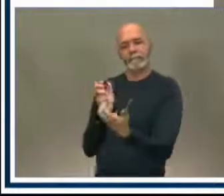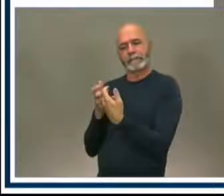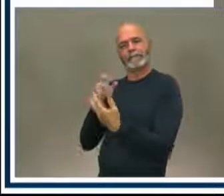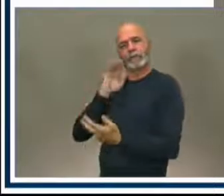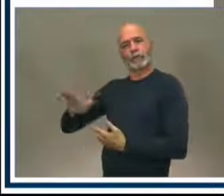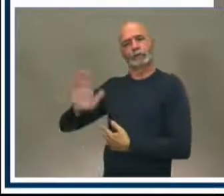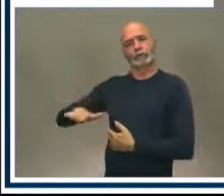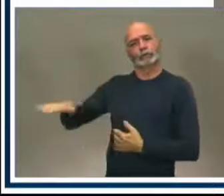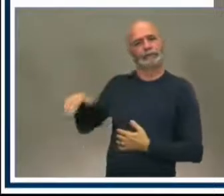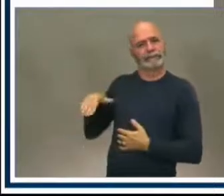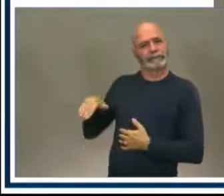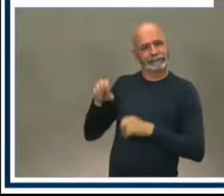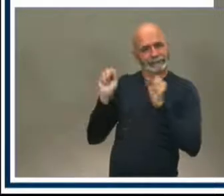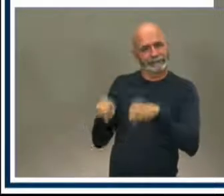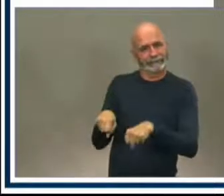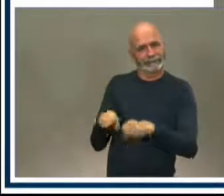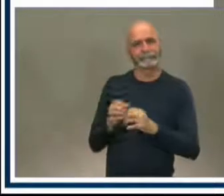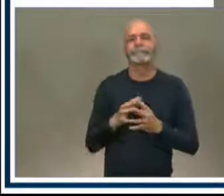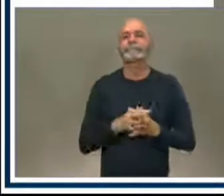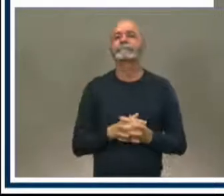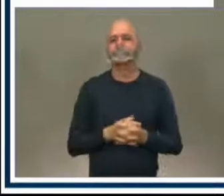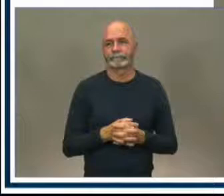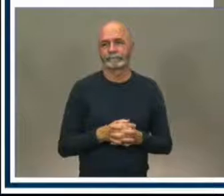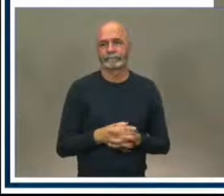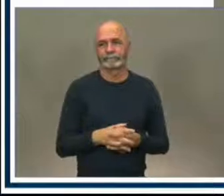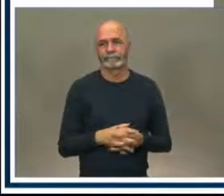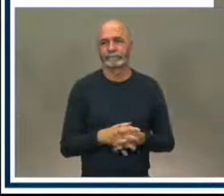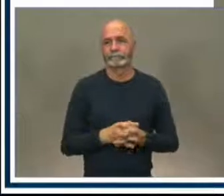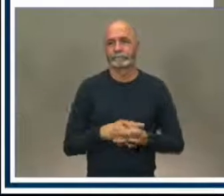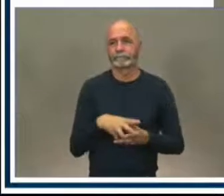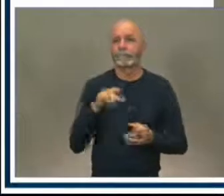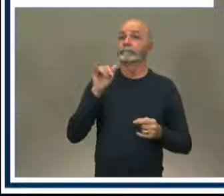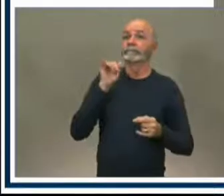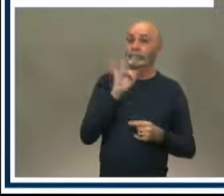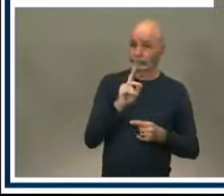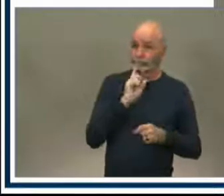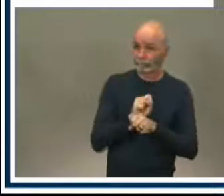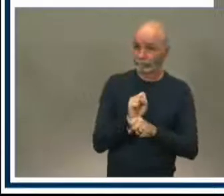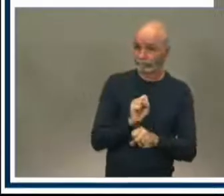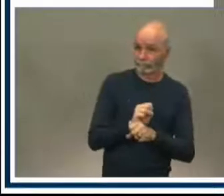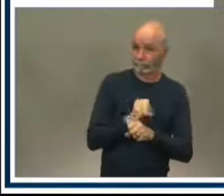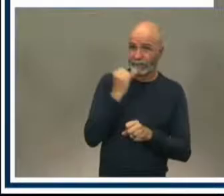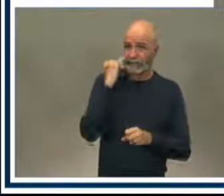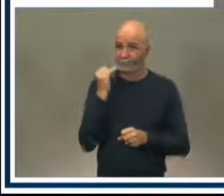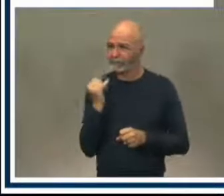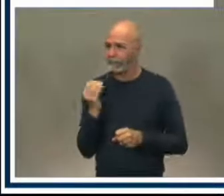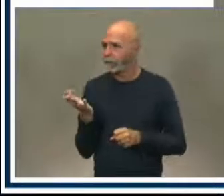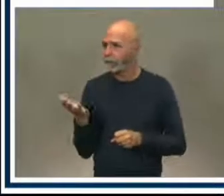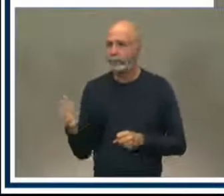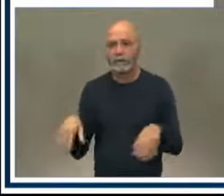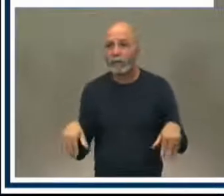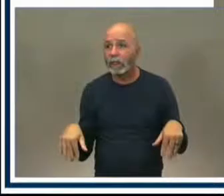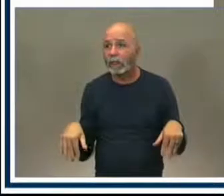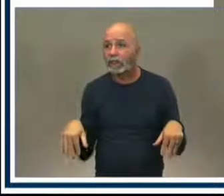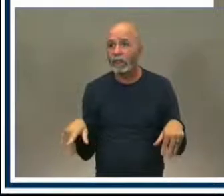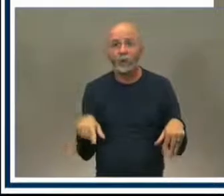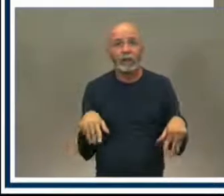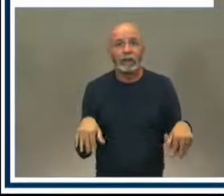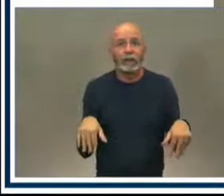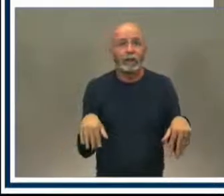appointment. But if we're not seeing the uptake we expect in a particular area, we will respond with